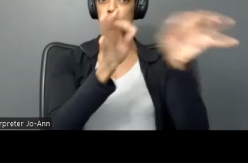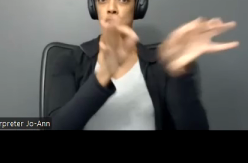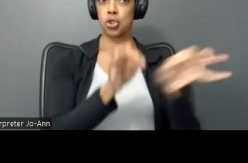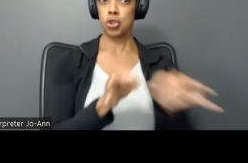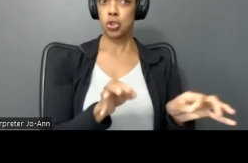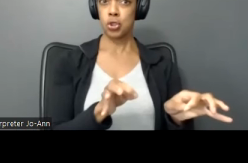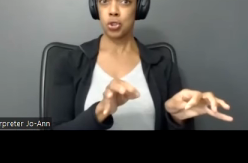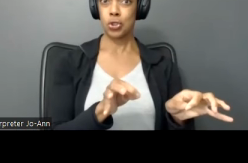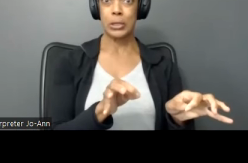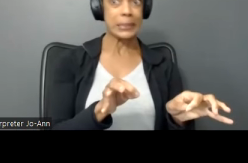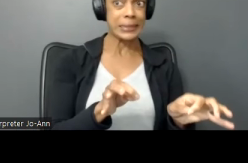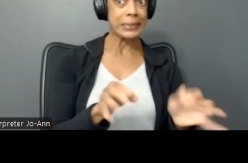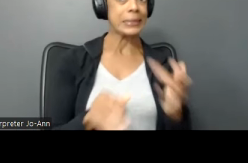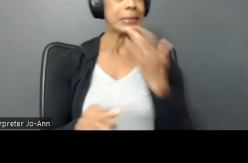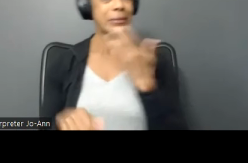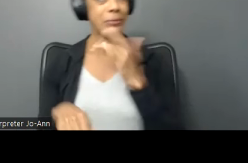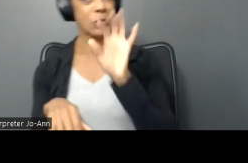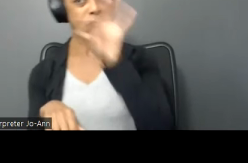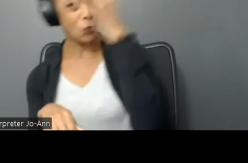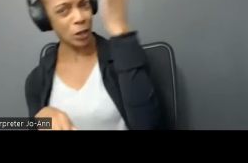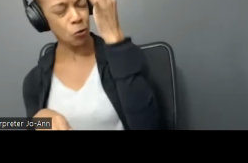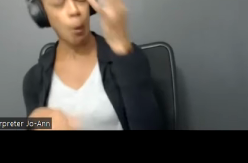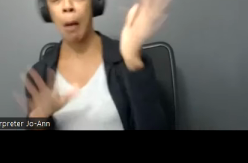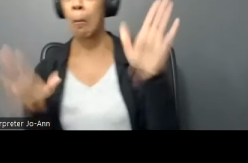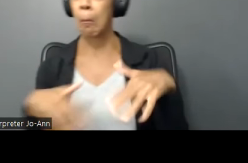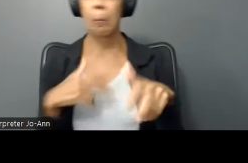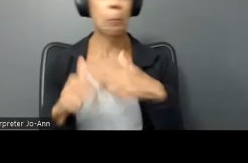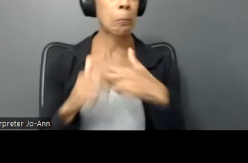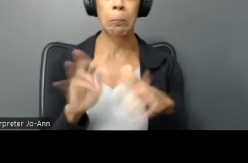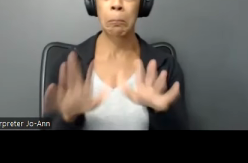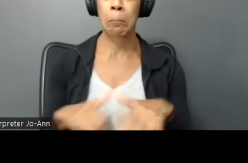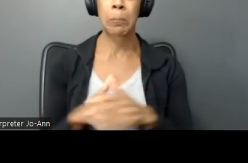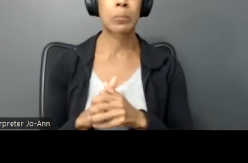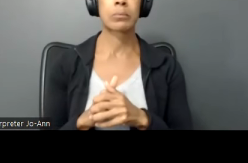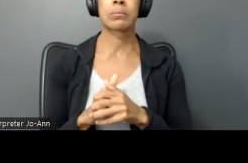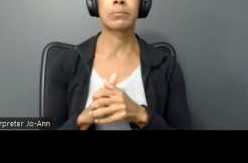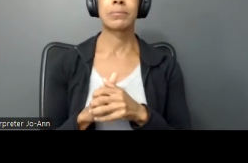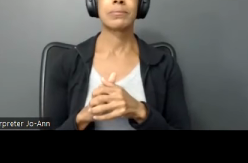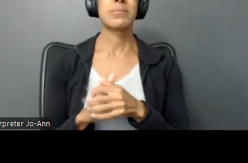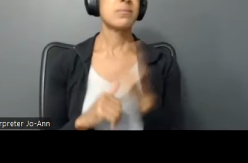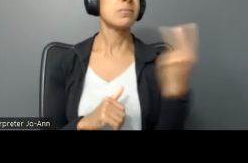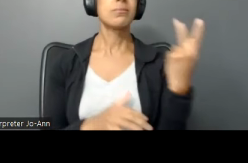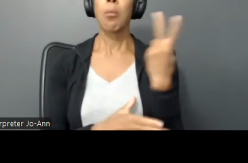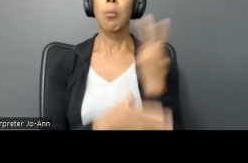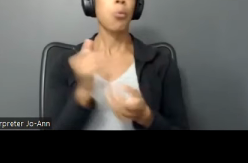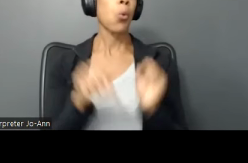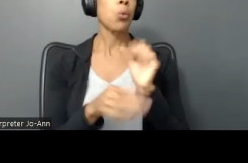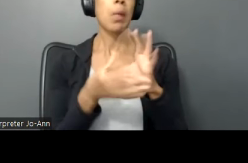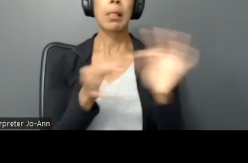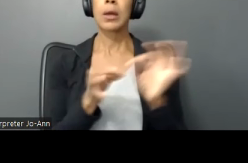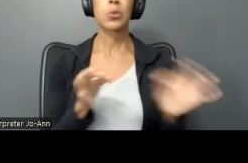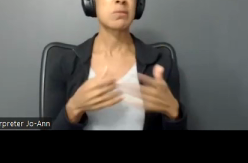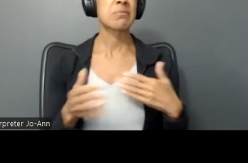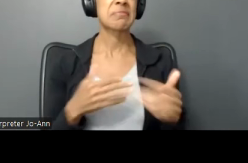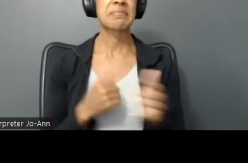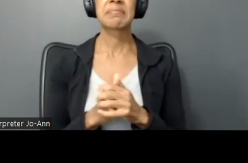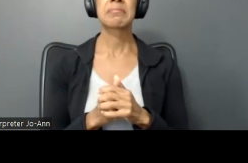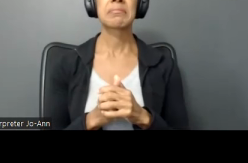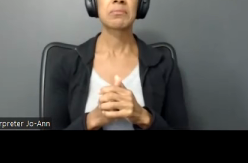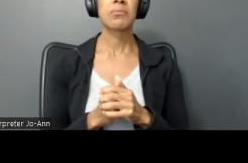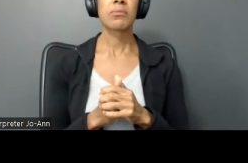though I wanted to get it in French, but that's not a problem. We work in both languages. So we wanted to start